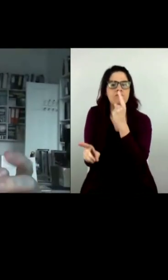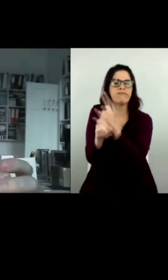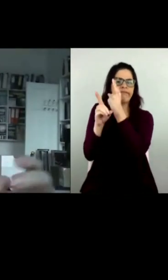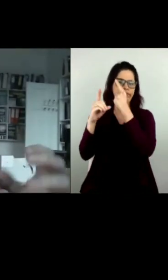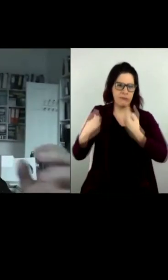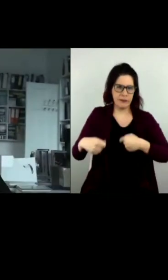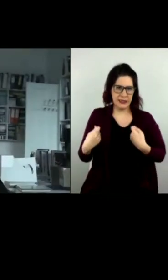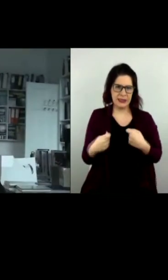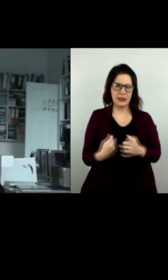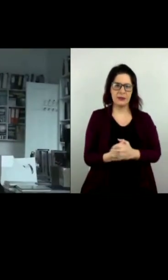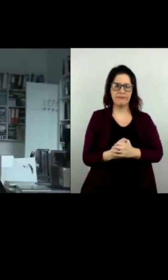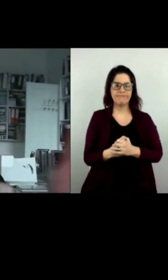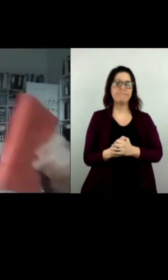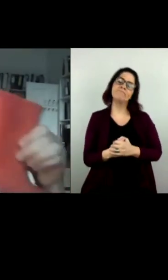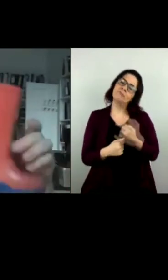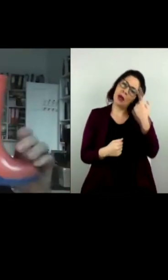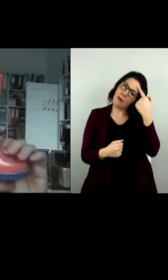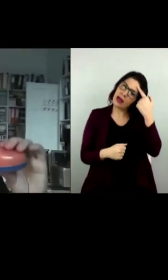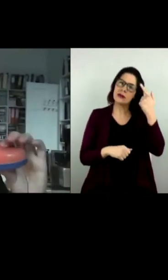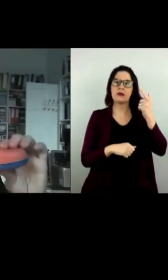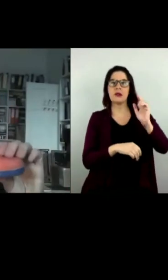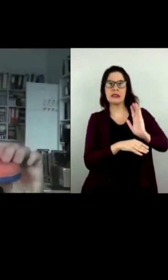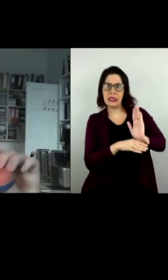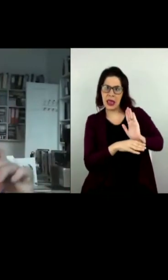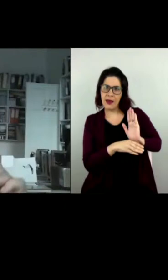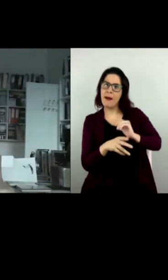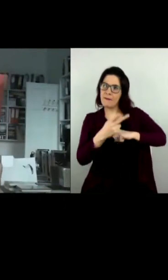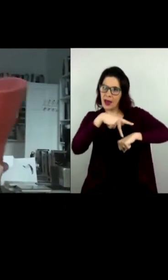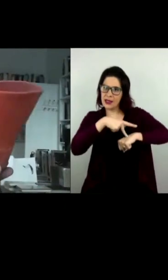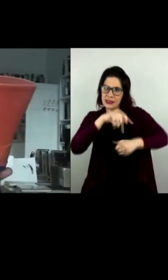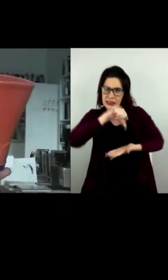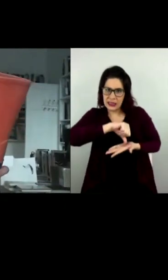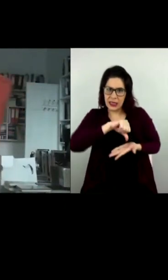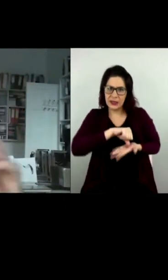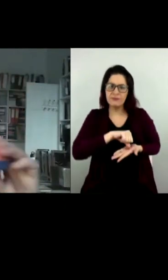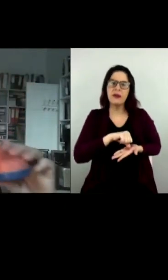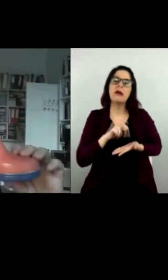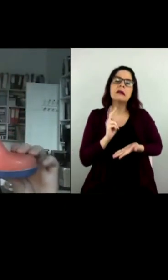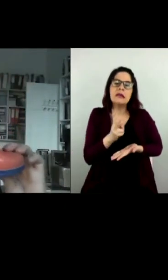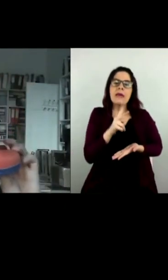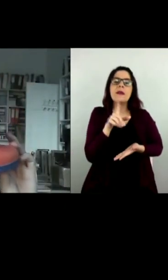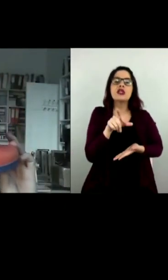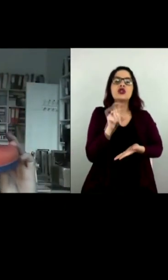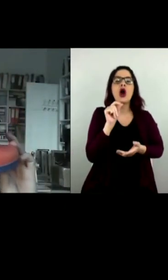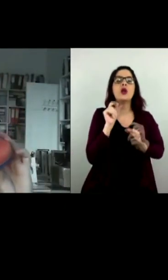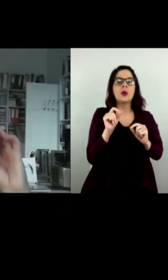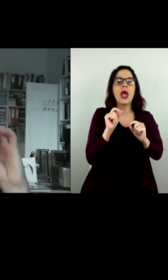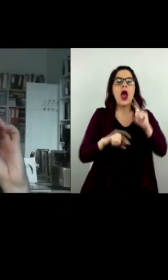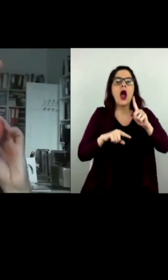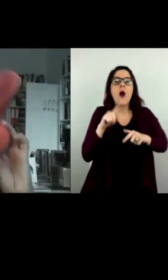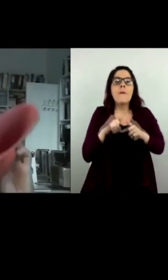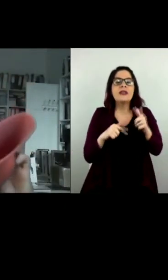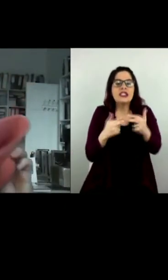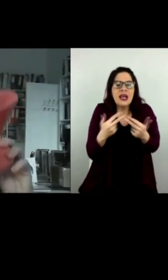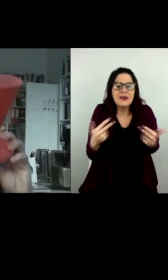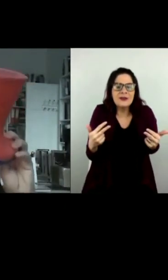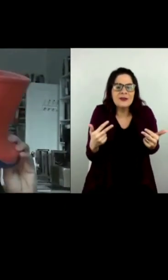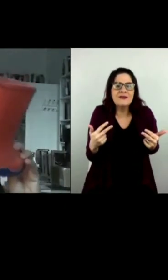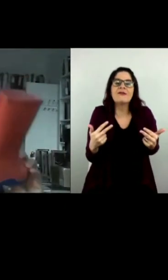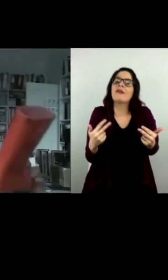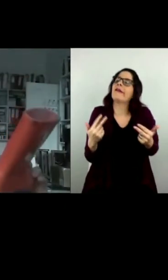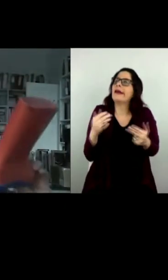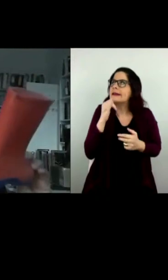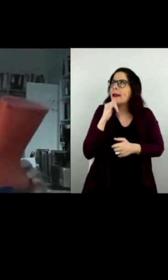that the Iranian cinema, they often choose an object, the filmmakers, a boot, a jar,